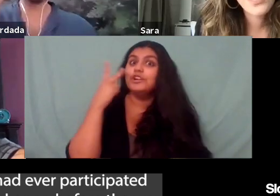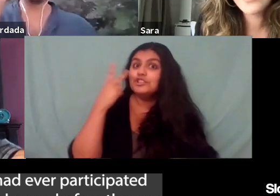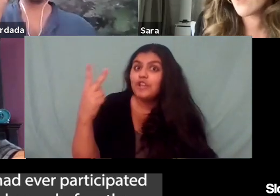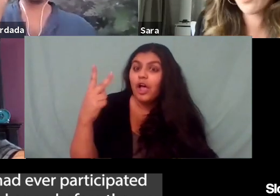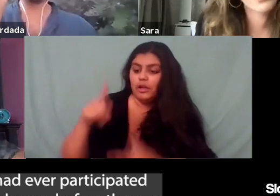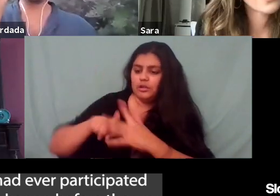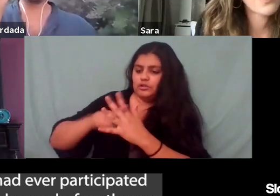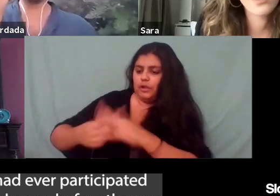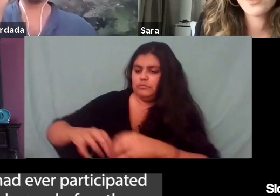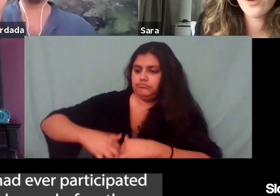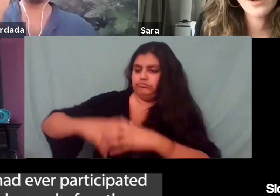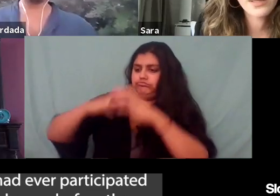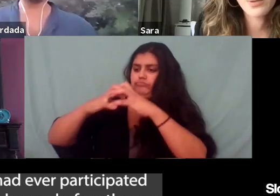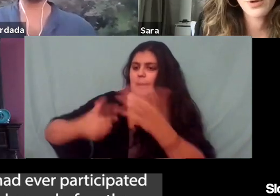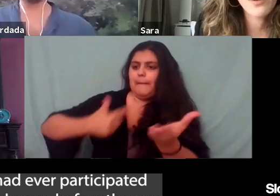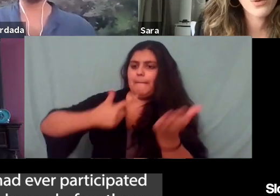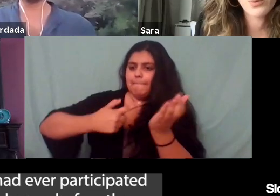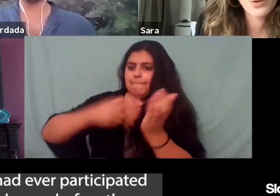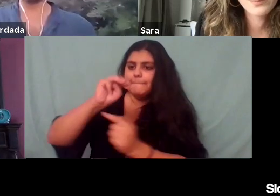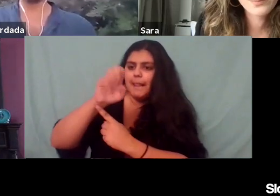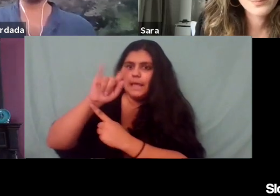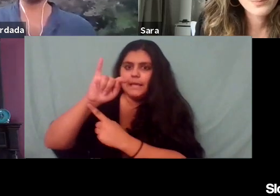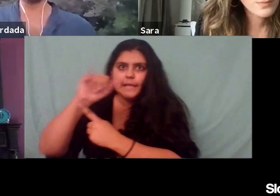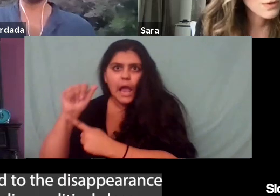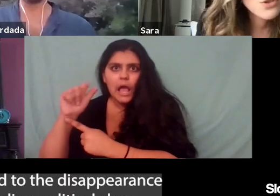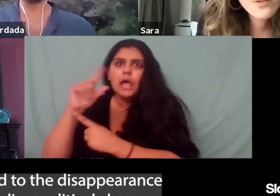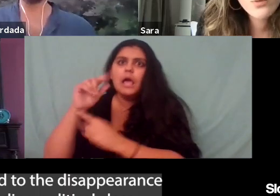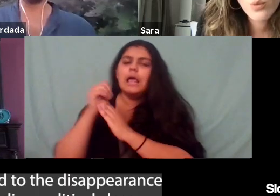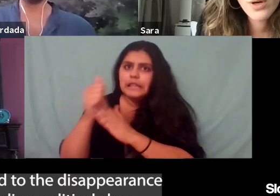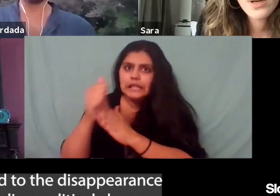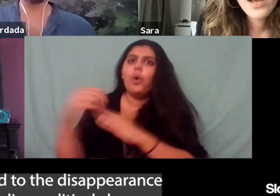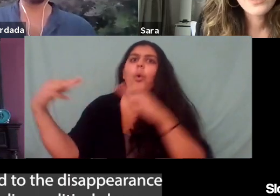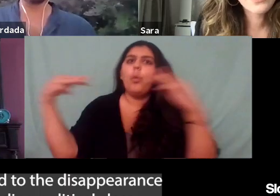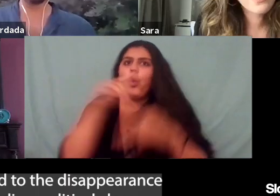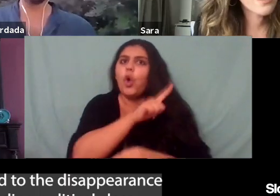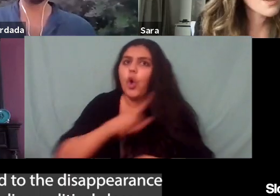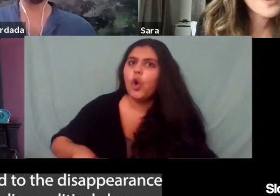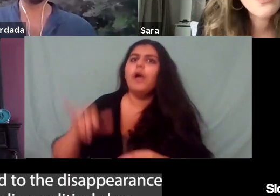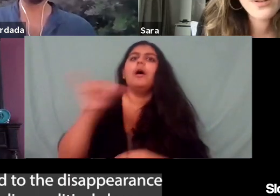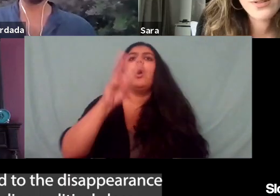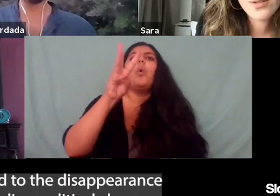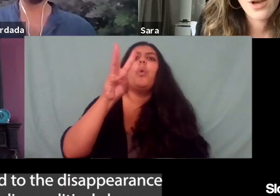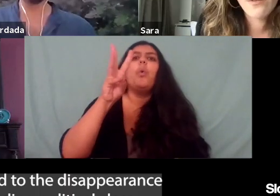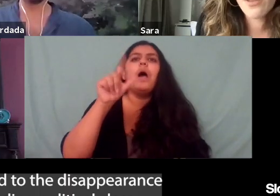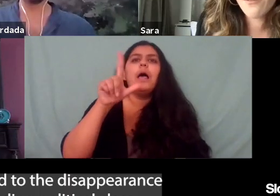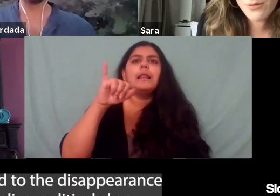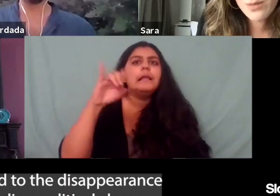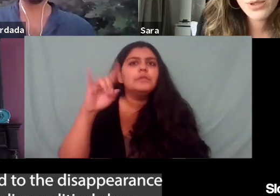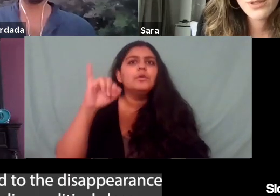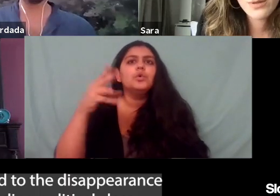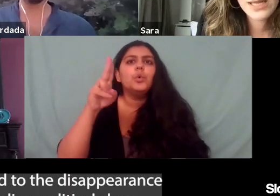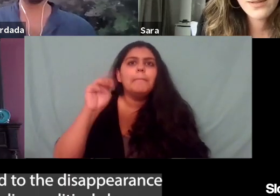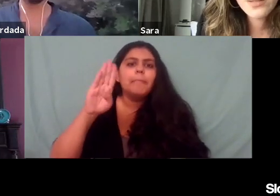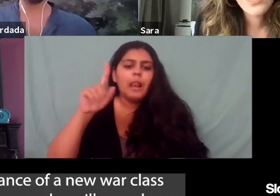Jumblatt, had ever participated in governing Lebanon before the war. The Civil War led to the disappearance of the